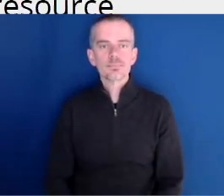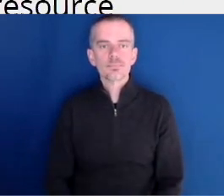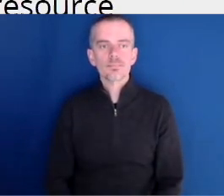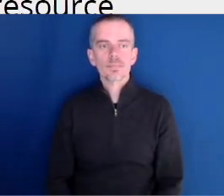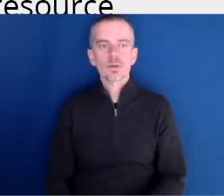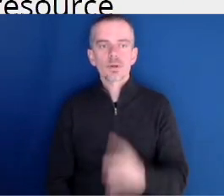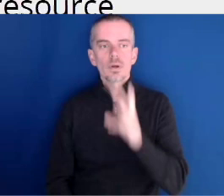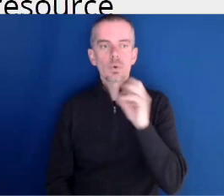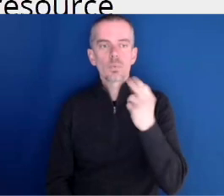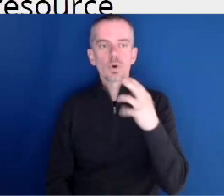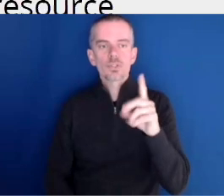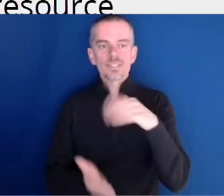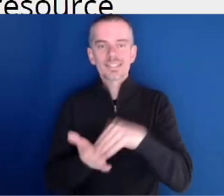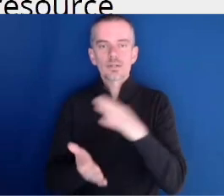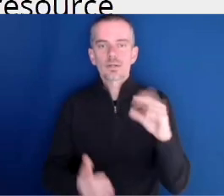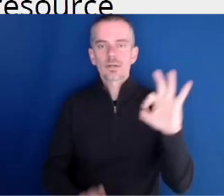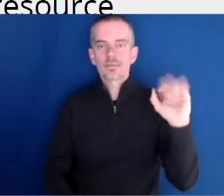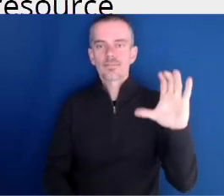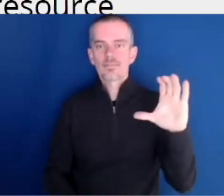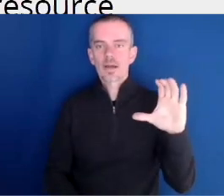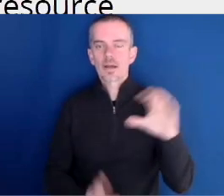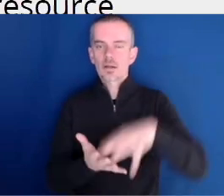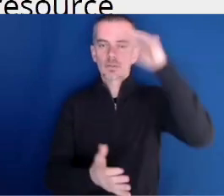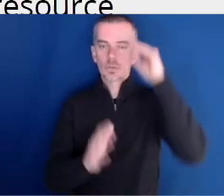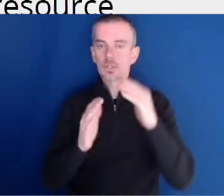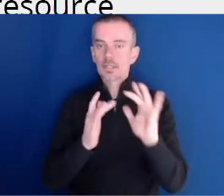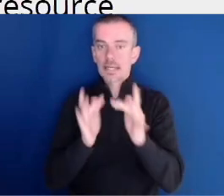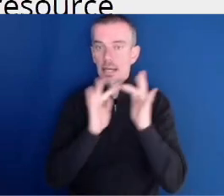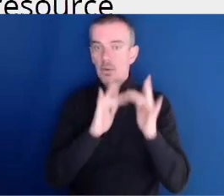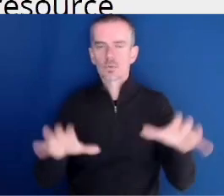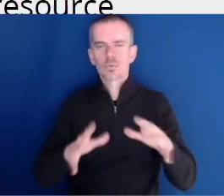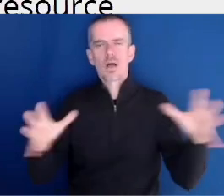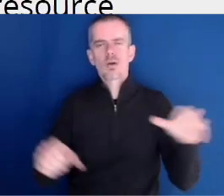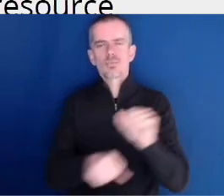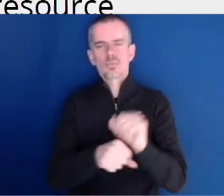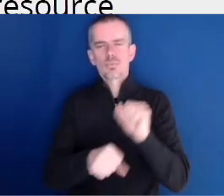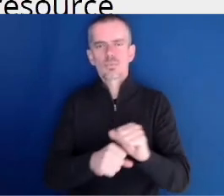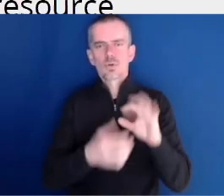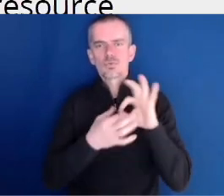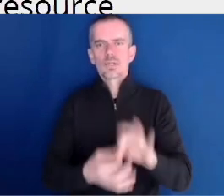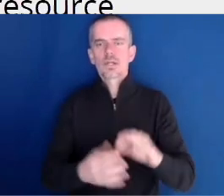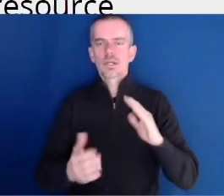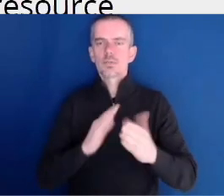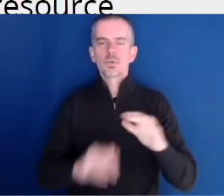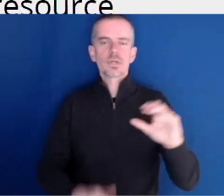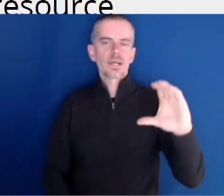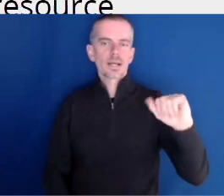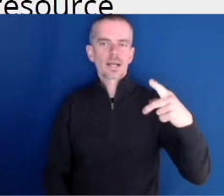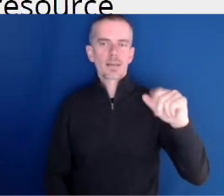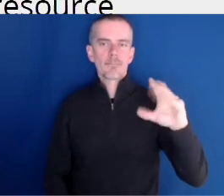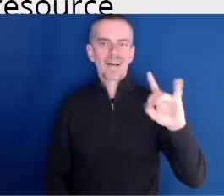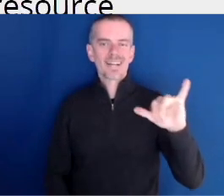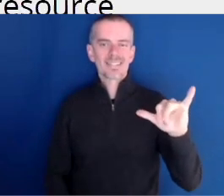The Watershed Center and the Fire Adapted Communities Learning Network do a ton of work around community capacity building and